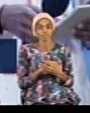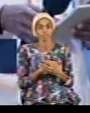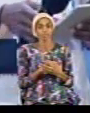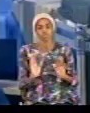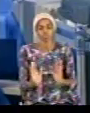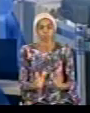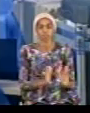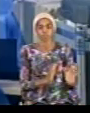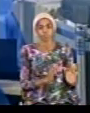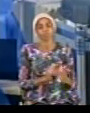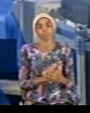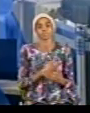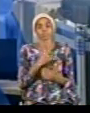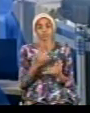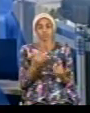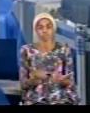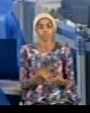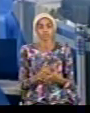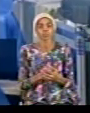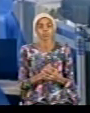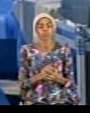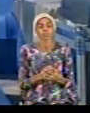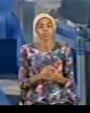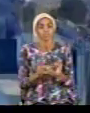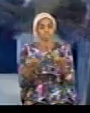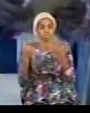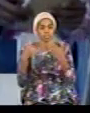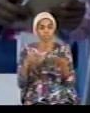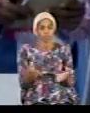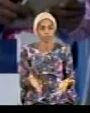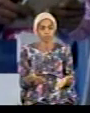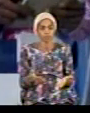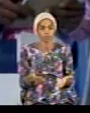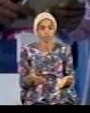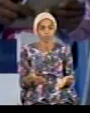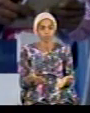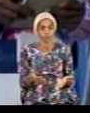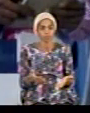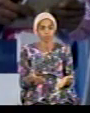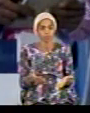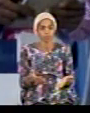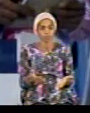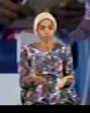And last week, we have to come down to this place. Even when we came, she was.